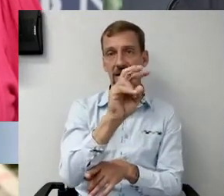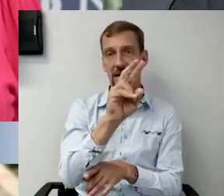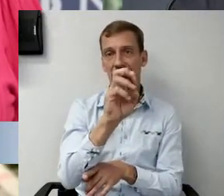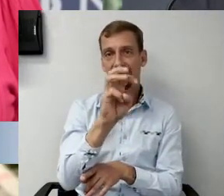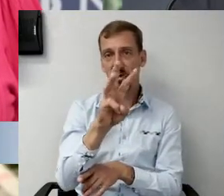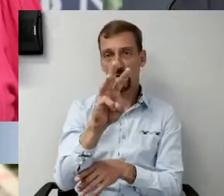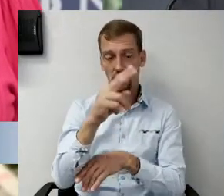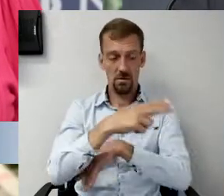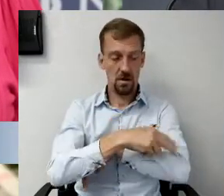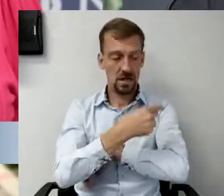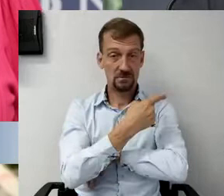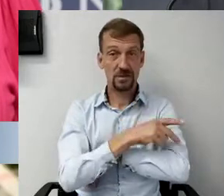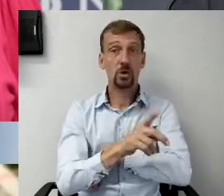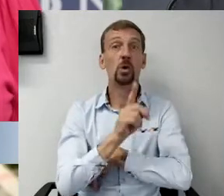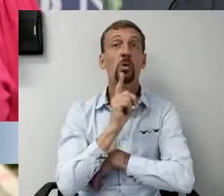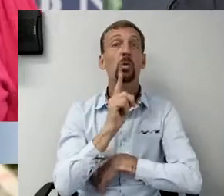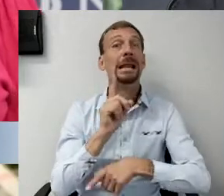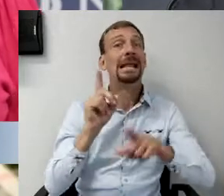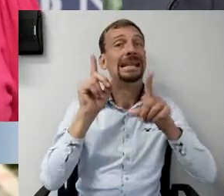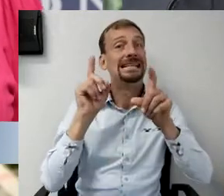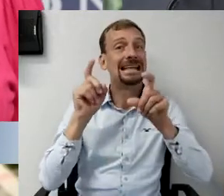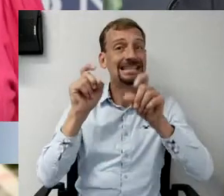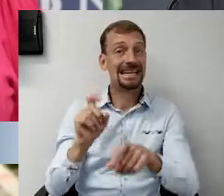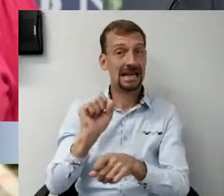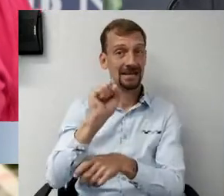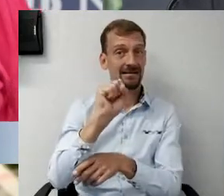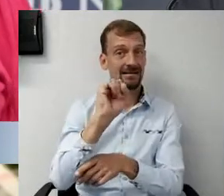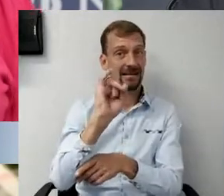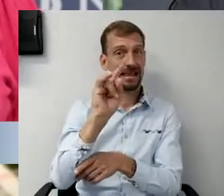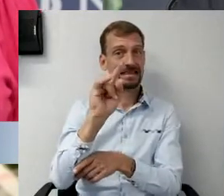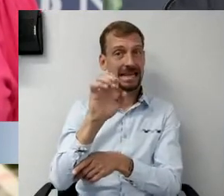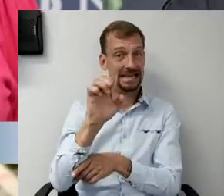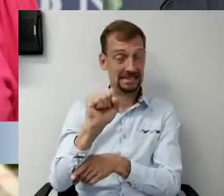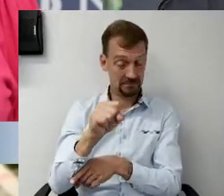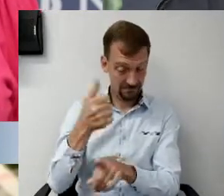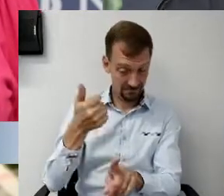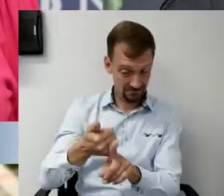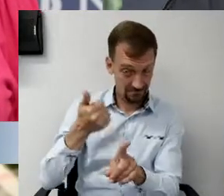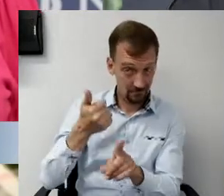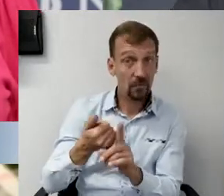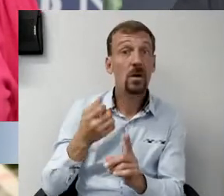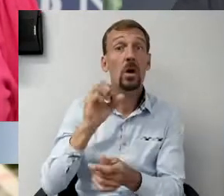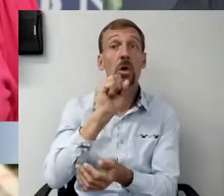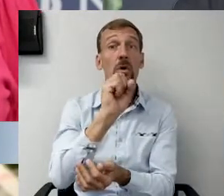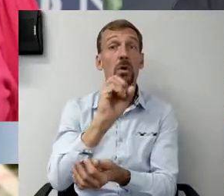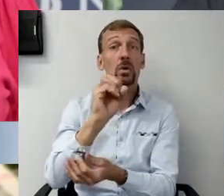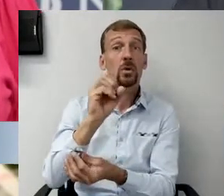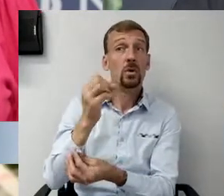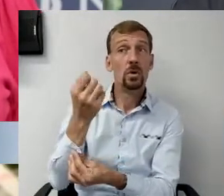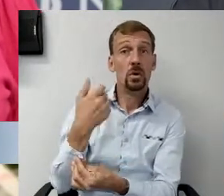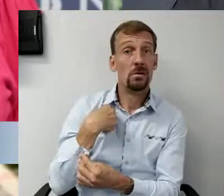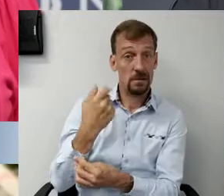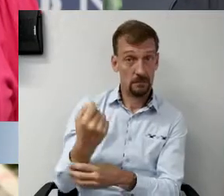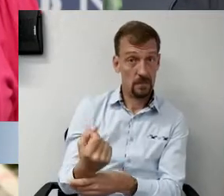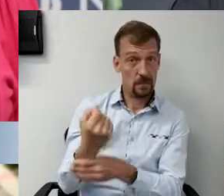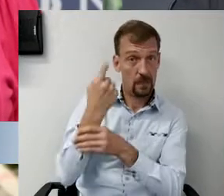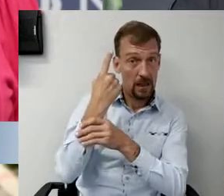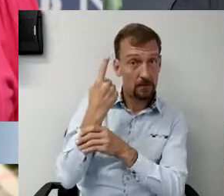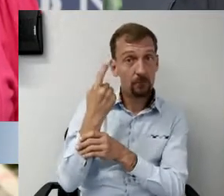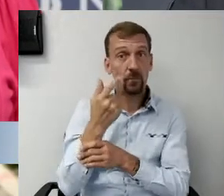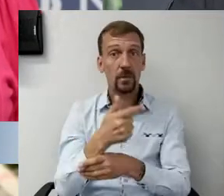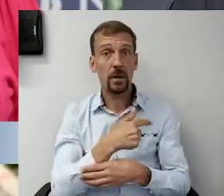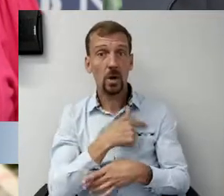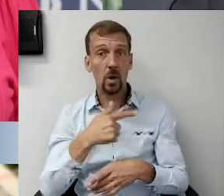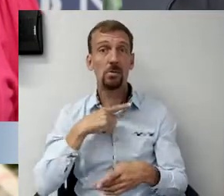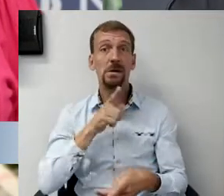the only 3 actual testing sites in Tulare County. So, but I understand that we've